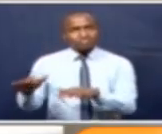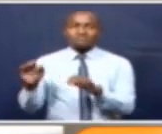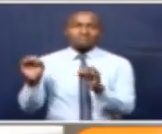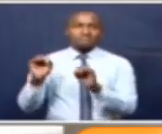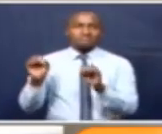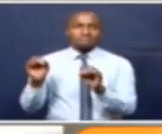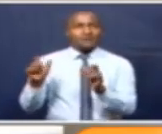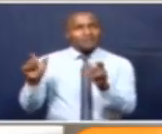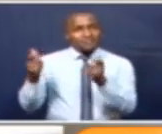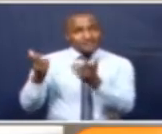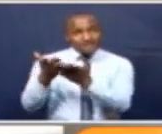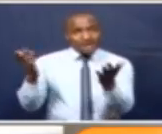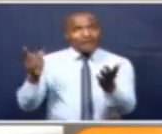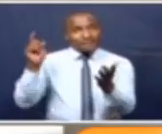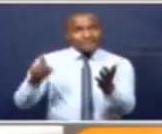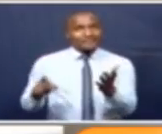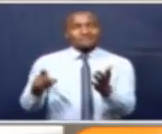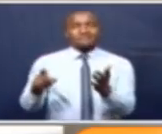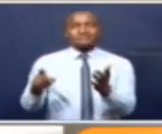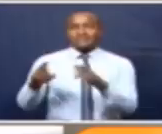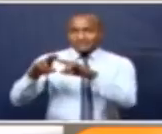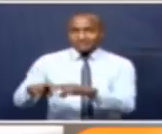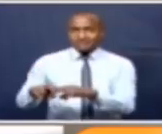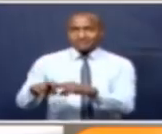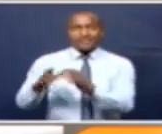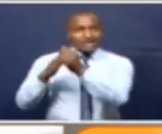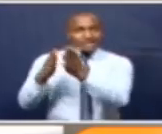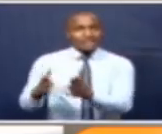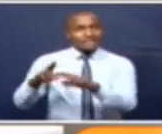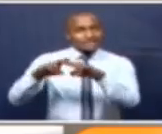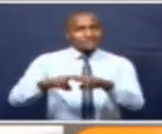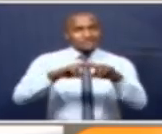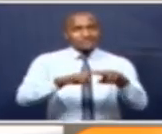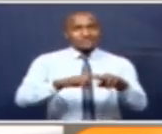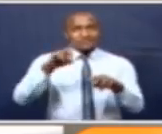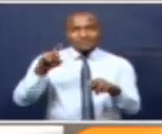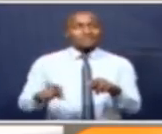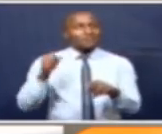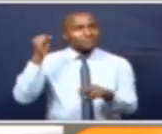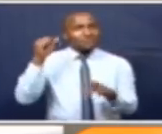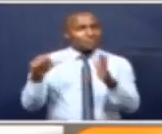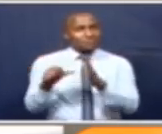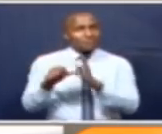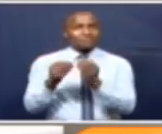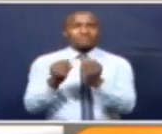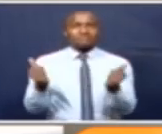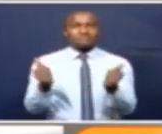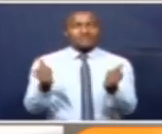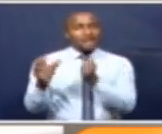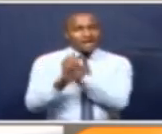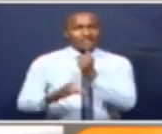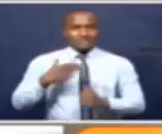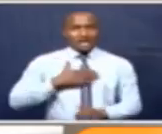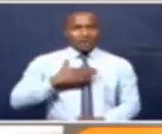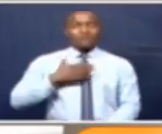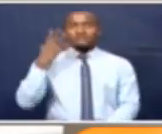up and sit down around the table and solve the political problems that we have there. We have a beautiful country. We have a country